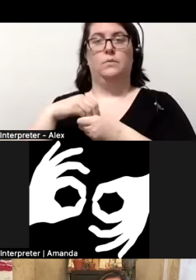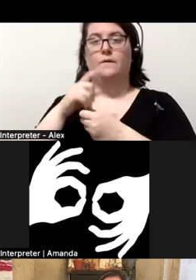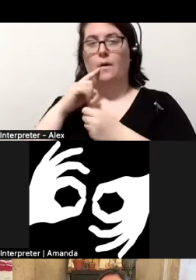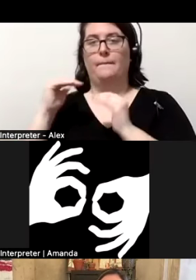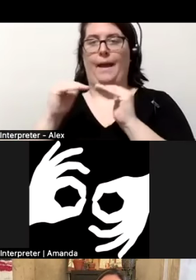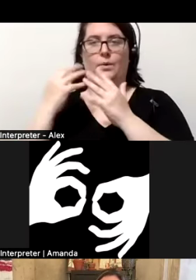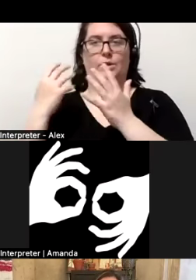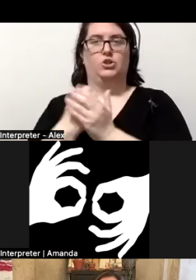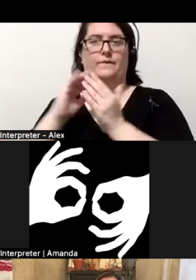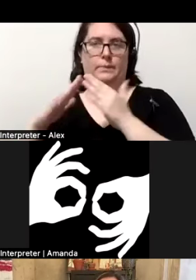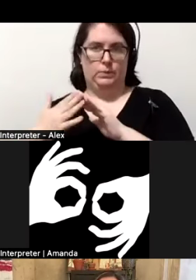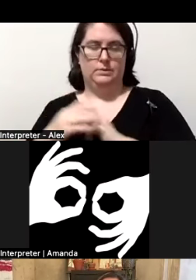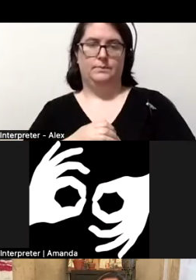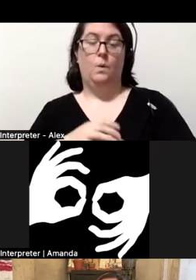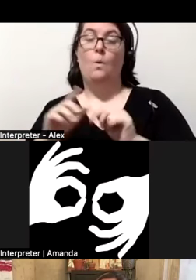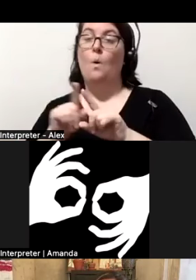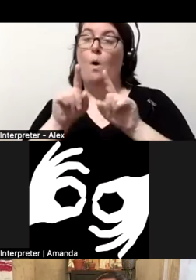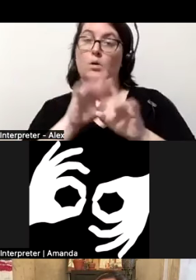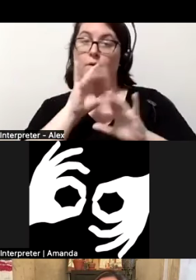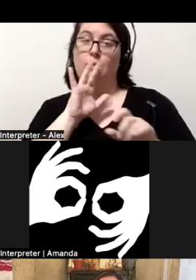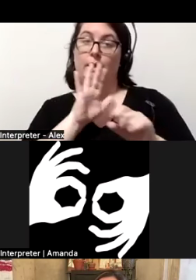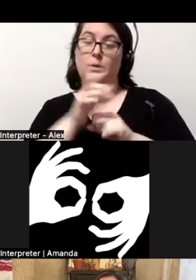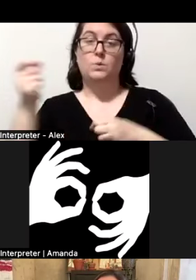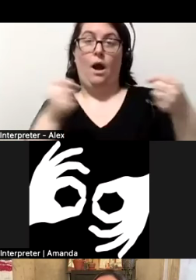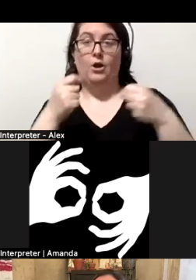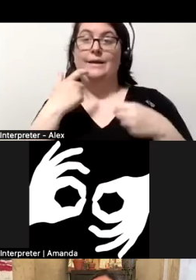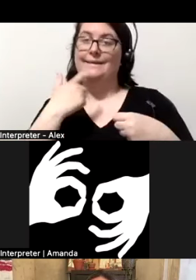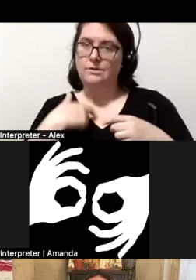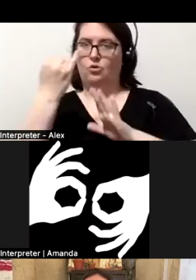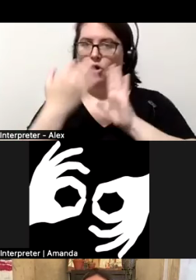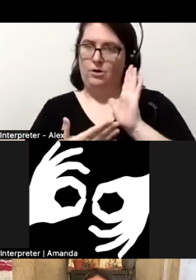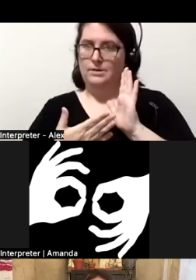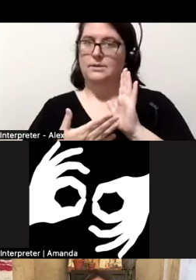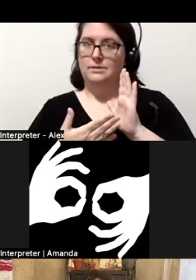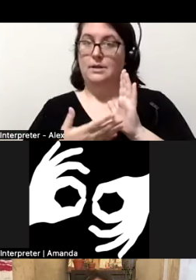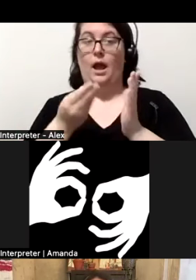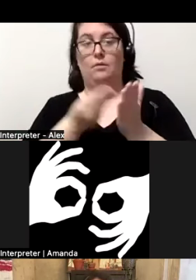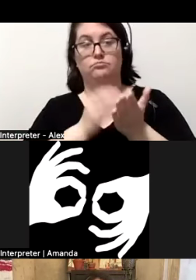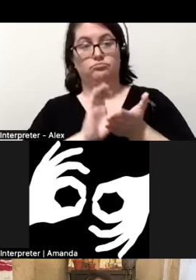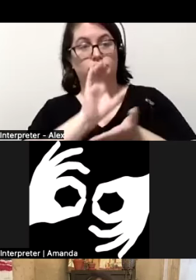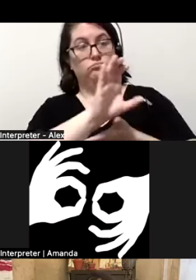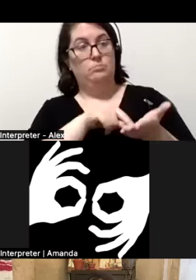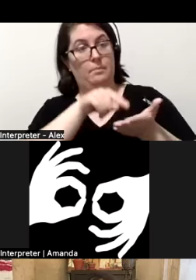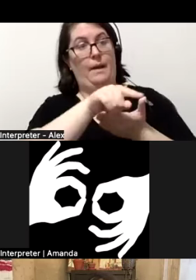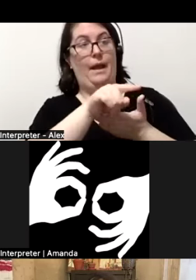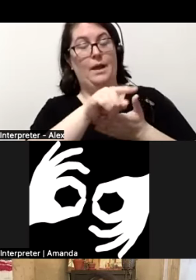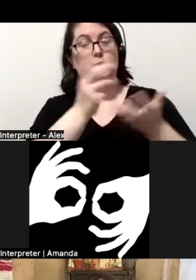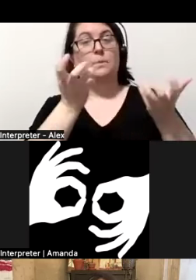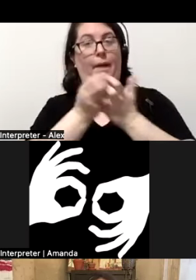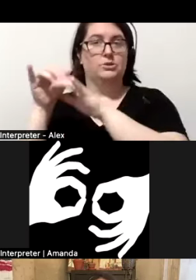communities. We are also looking for a commitment to hiring Kingston artists and compensating artists and employees at industry standard